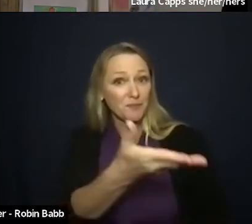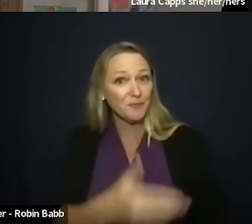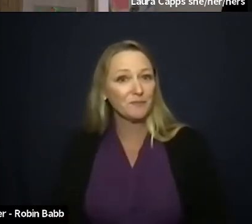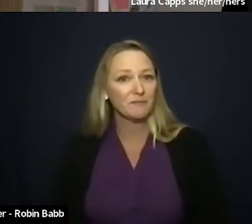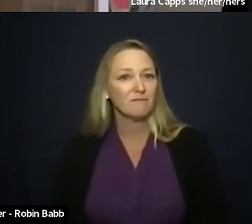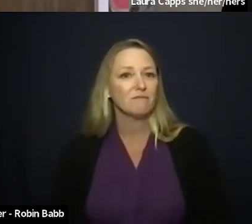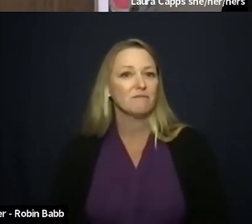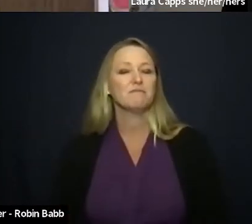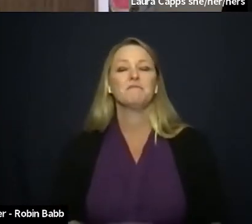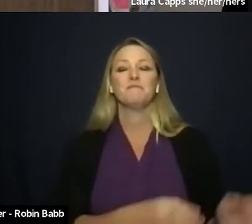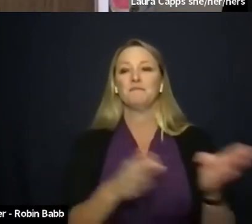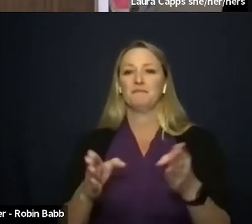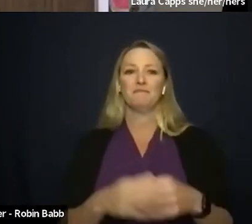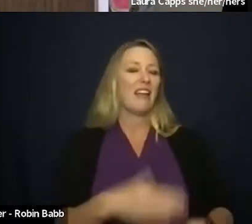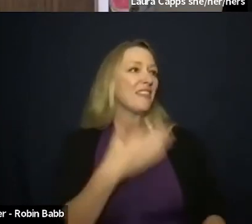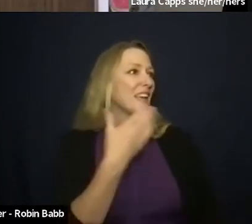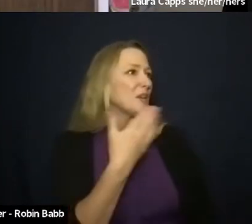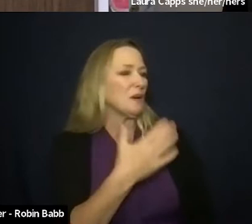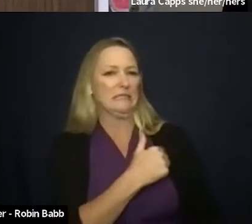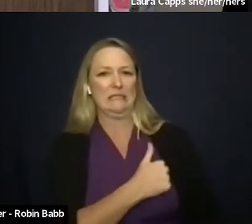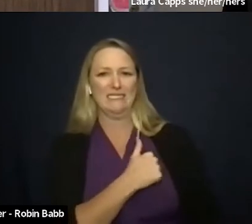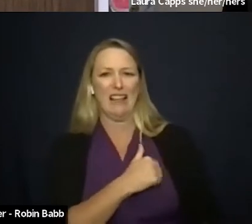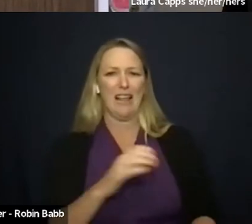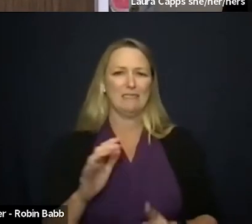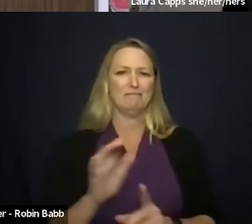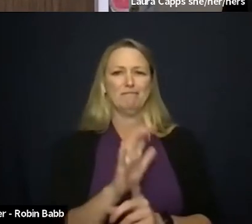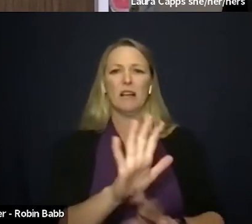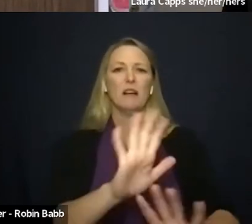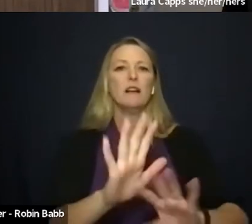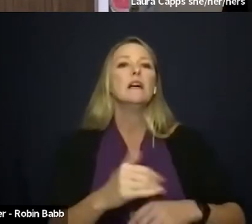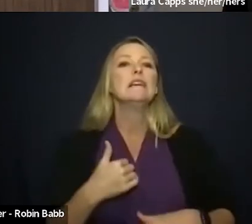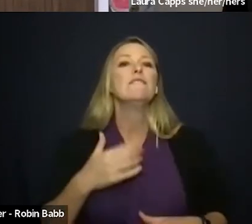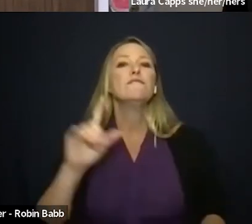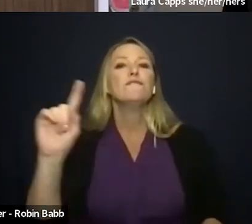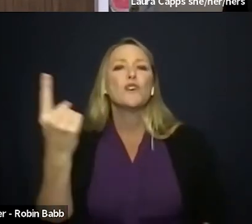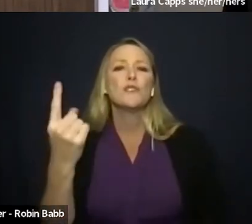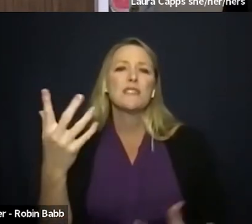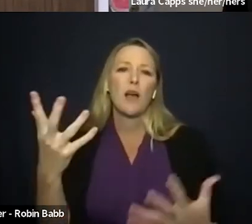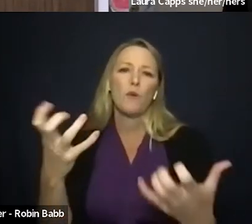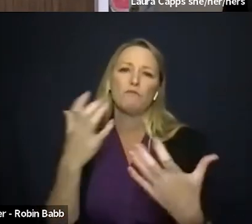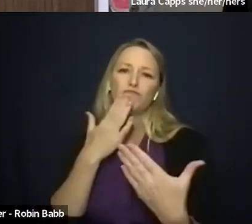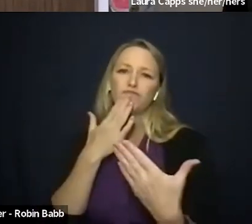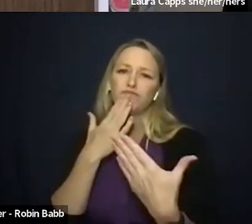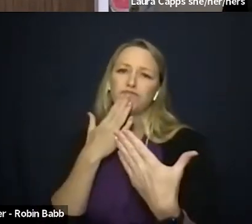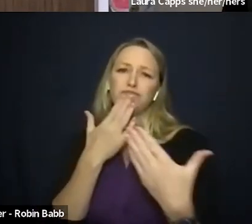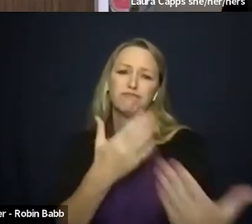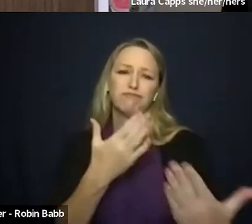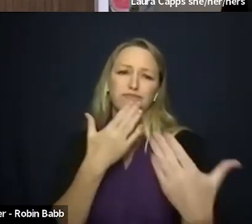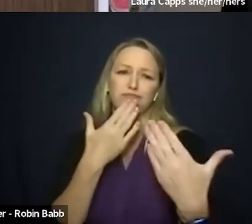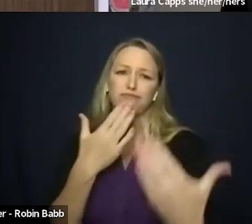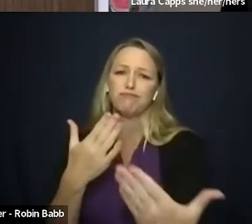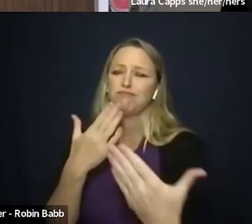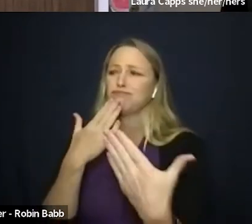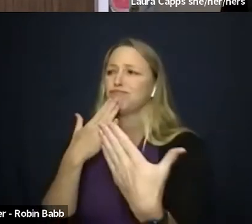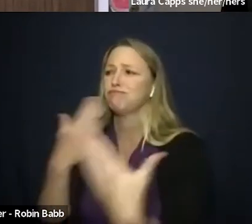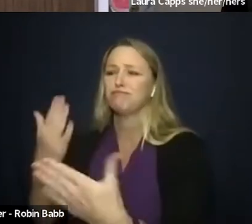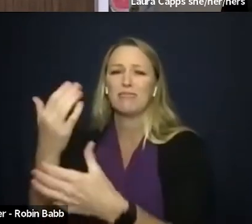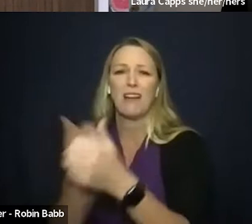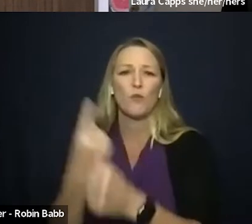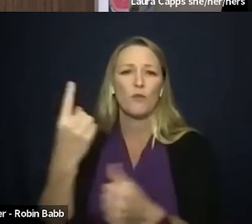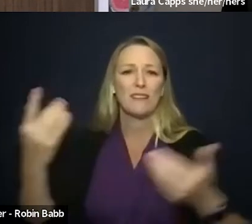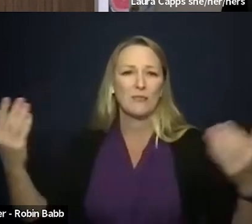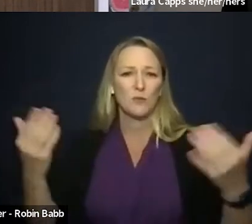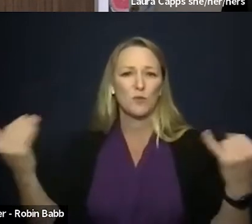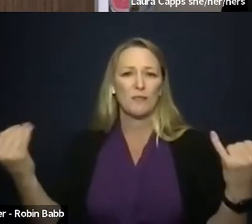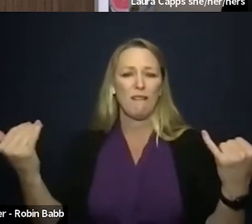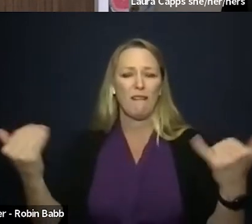first i want to sorry first i want to express my gratitude to everyone in the building today